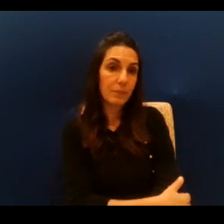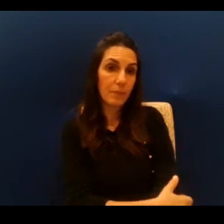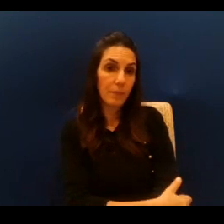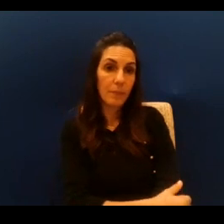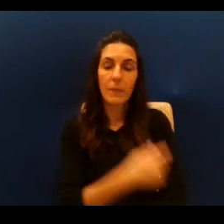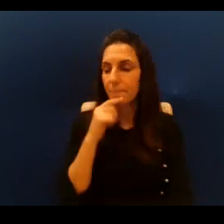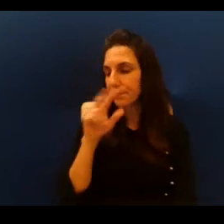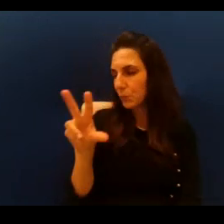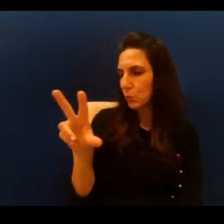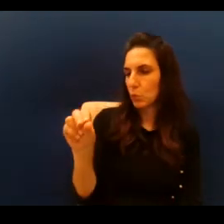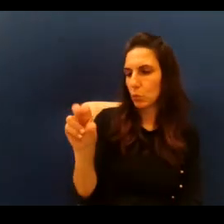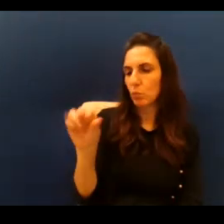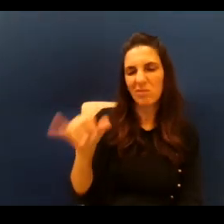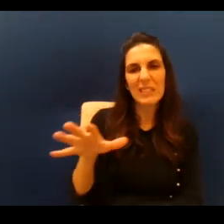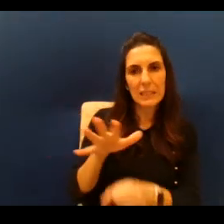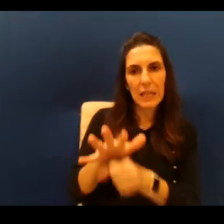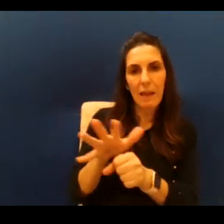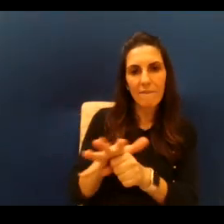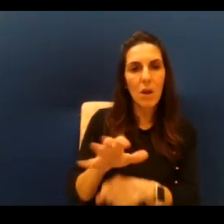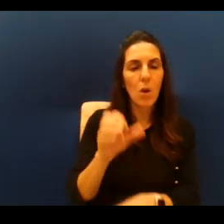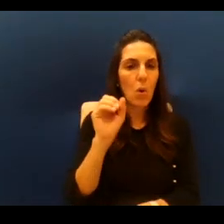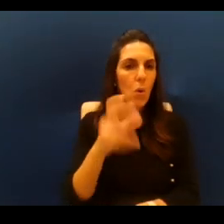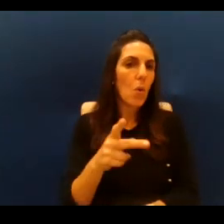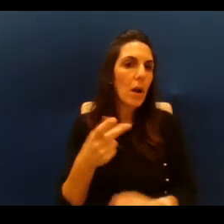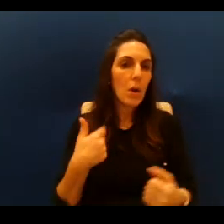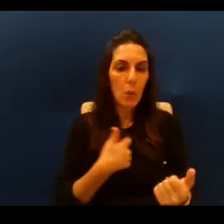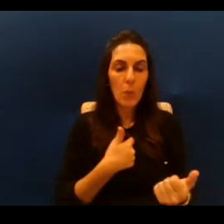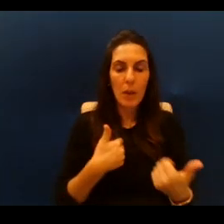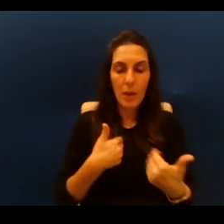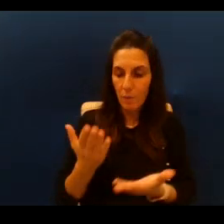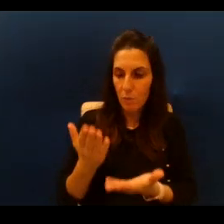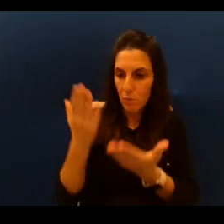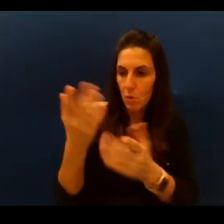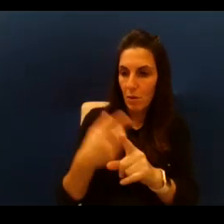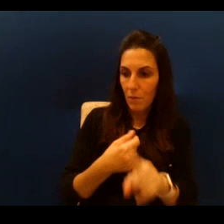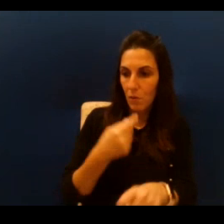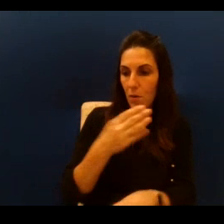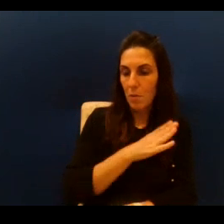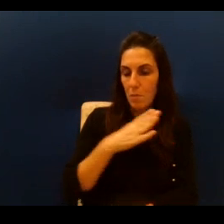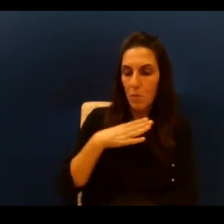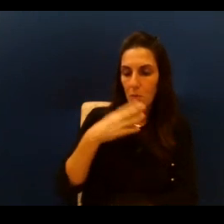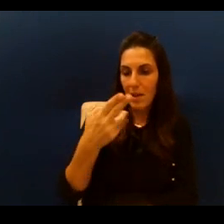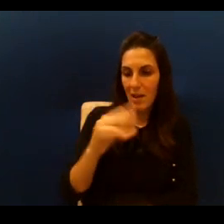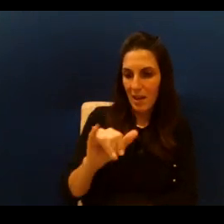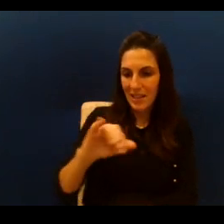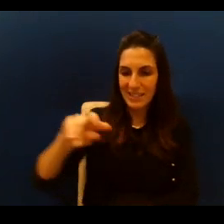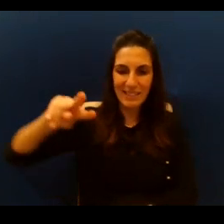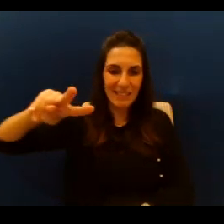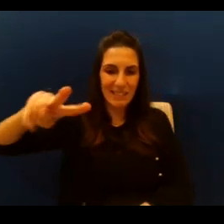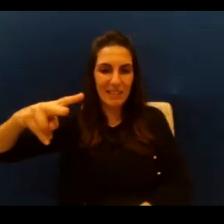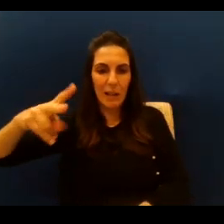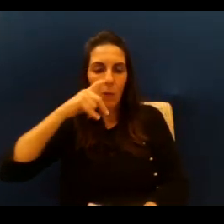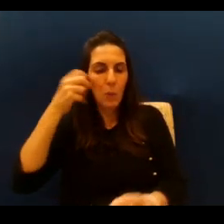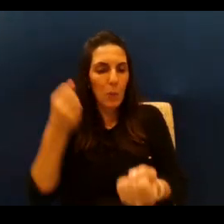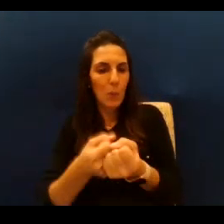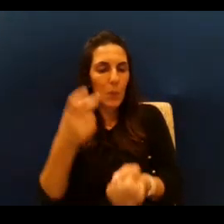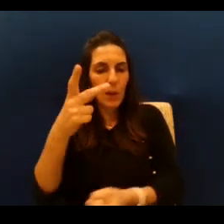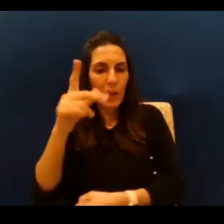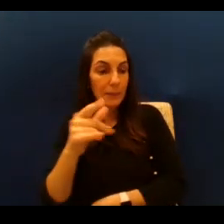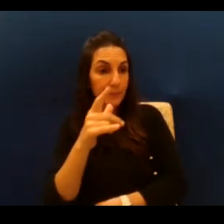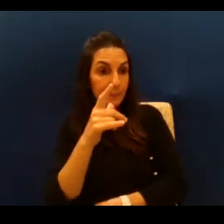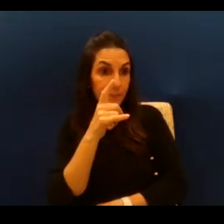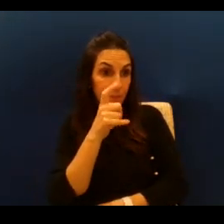No, that would be sufficient. That would be sufficient. All right, excellent. We have a motion from Board Member Hay, and I heard a second from Board Member Kelly. All those in favor